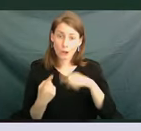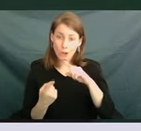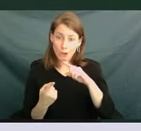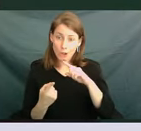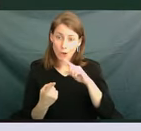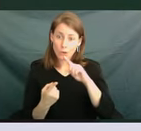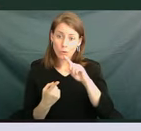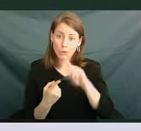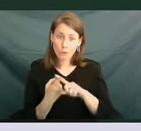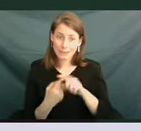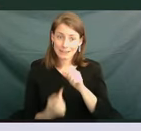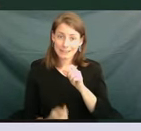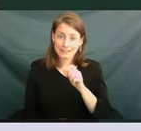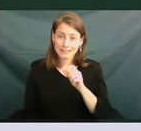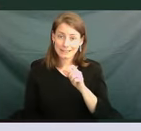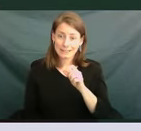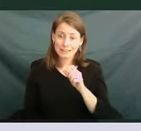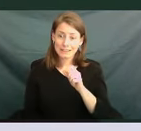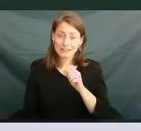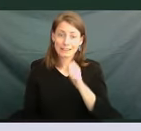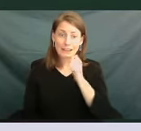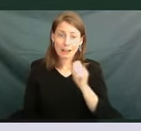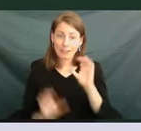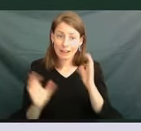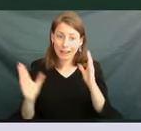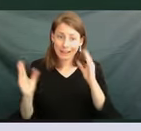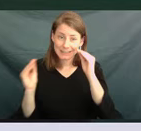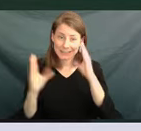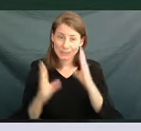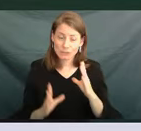other, and I think for Ben, he feels like he's